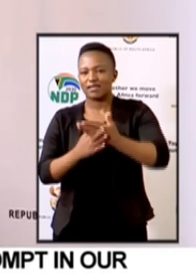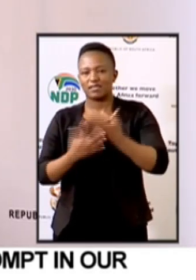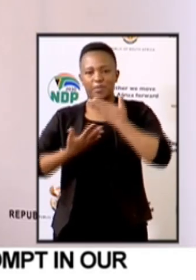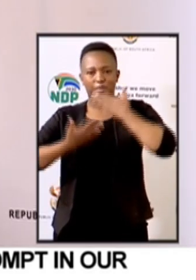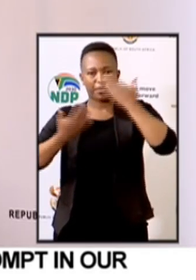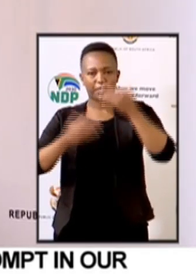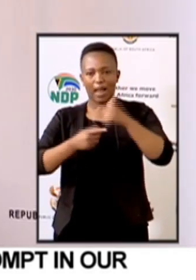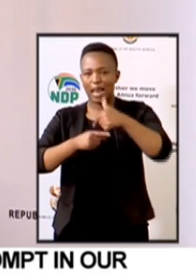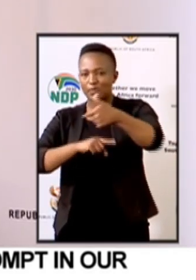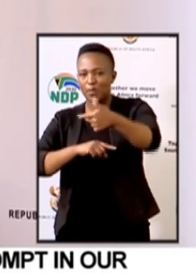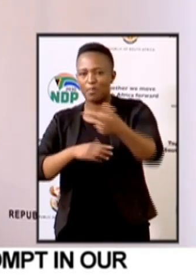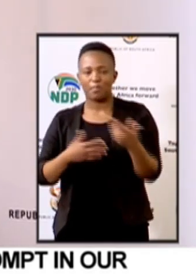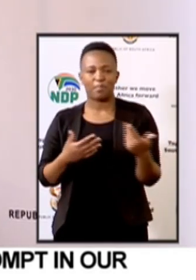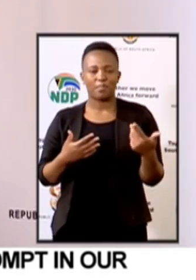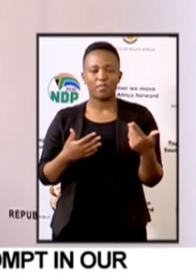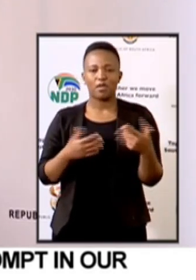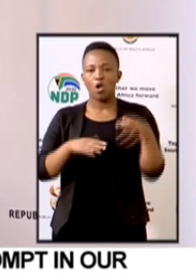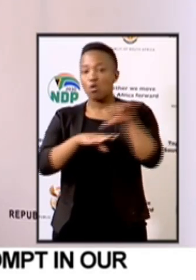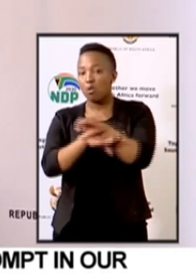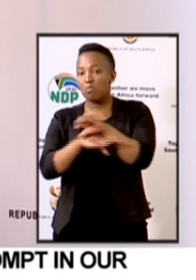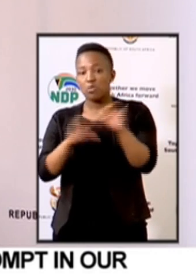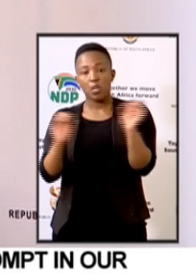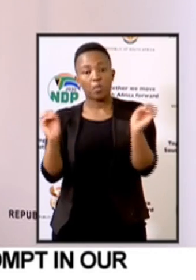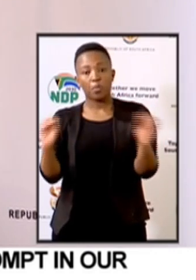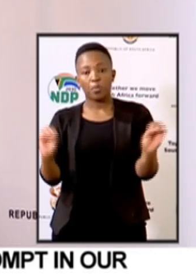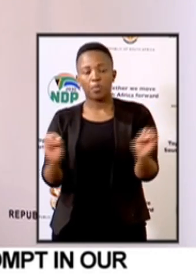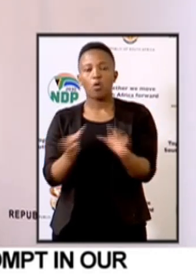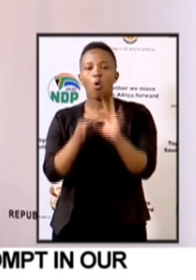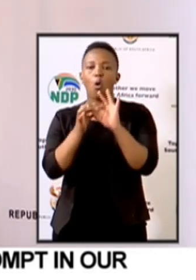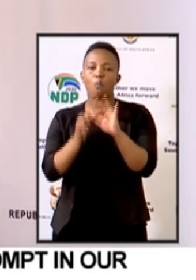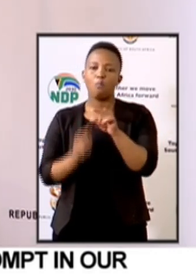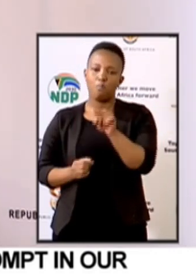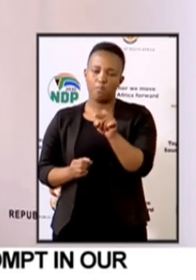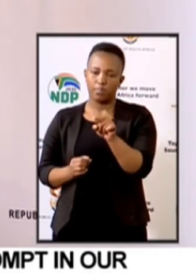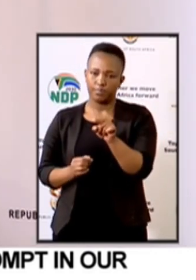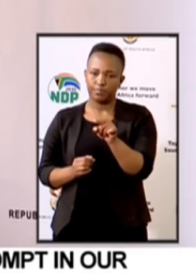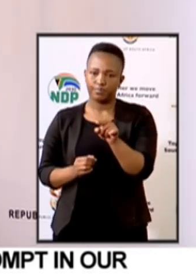a laptop, you don't have a computer at home,